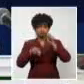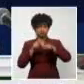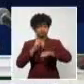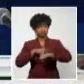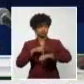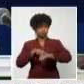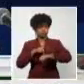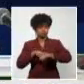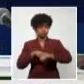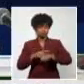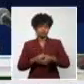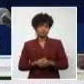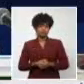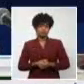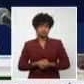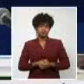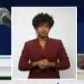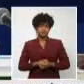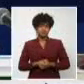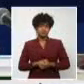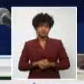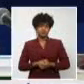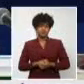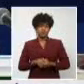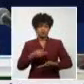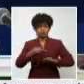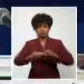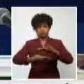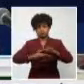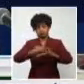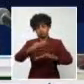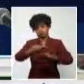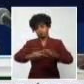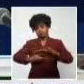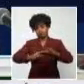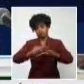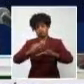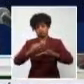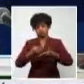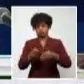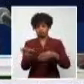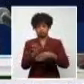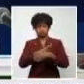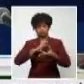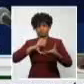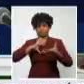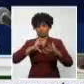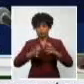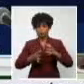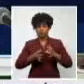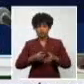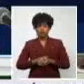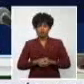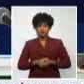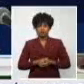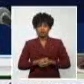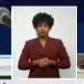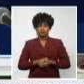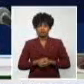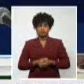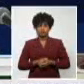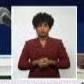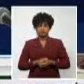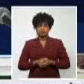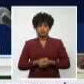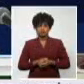But later, it was necessary to intervene with the evolution of a group of complications,